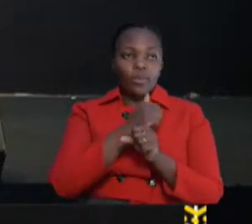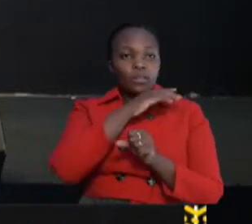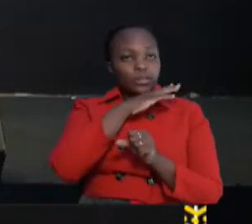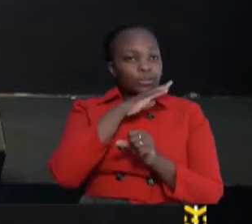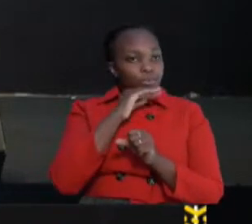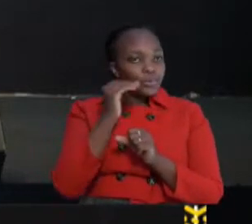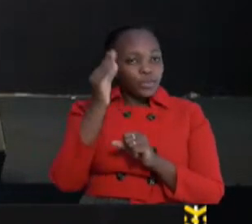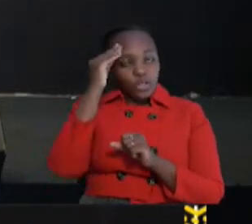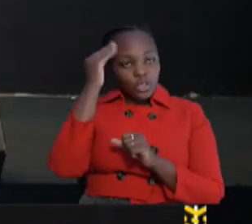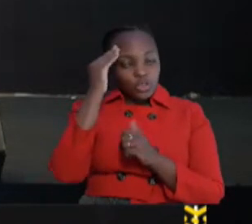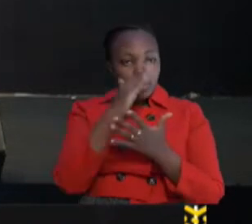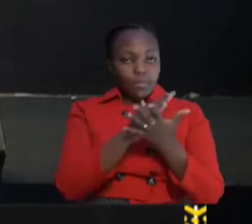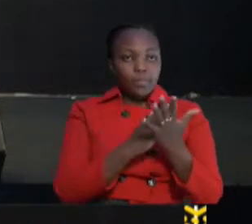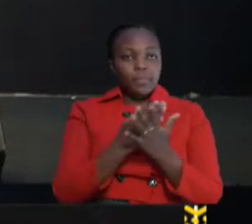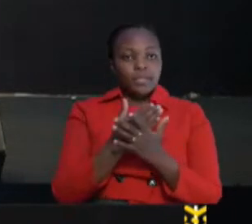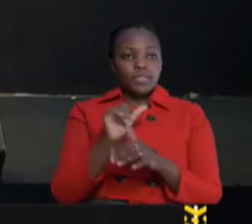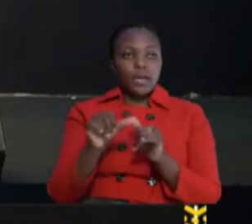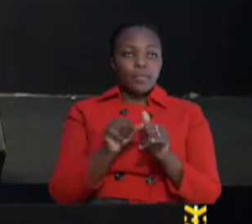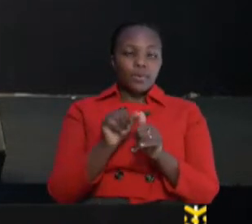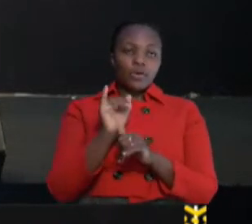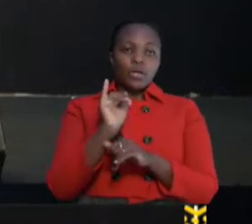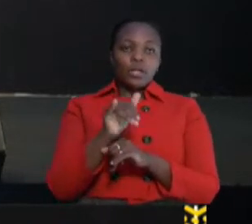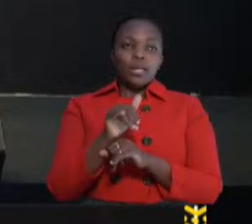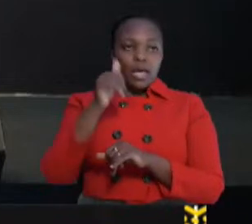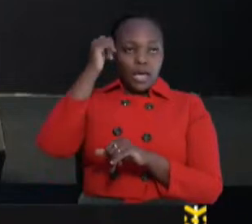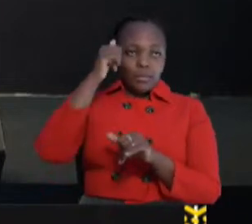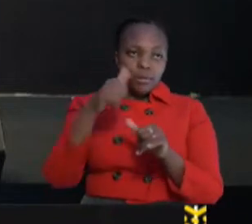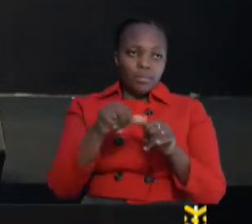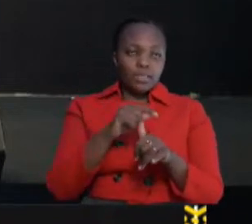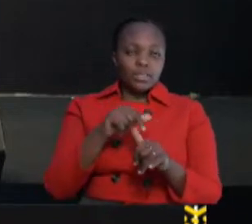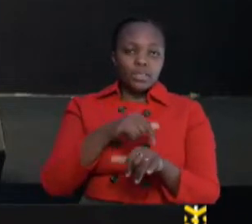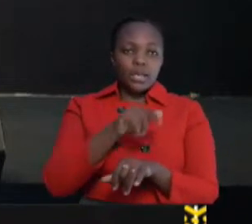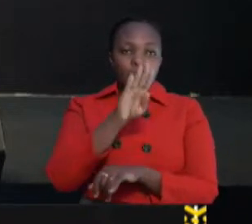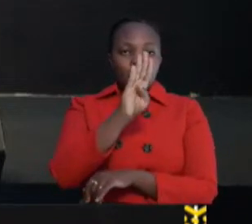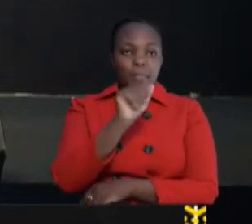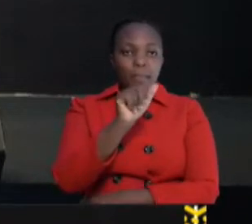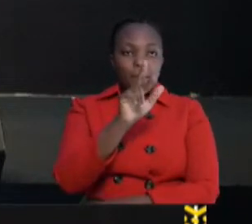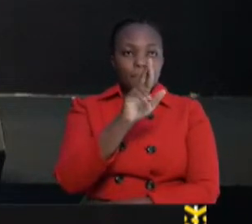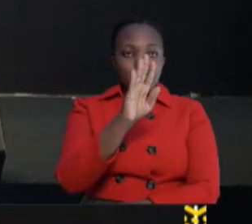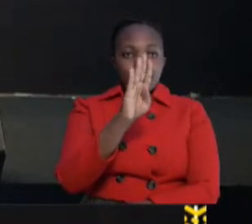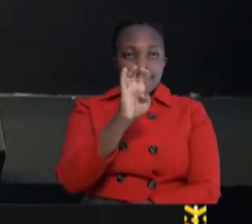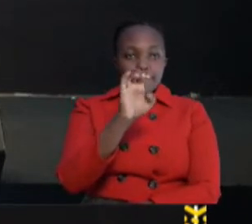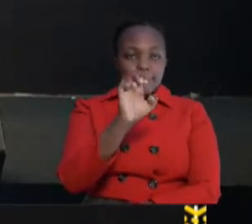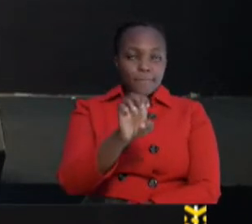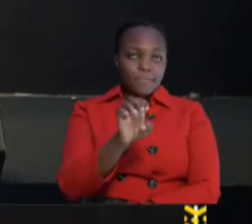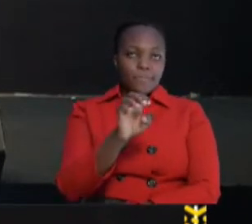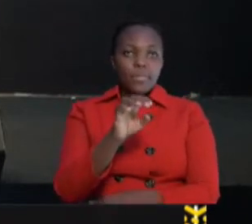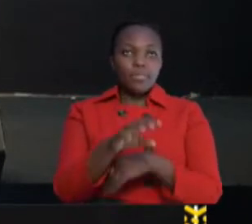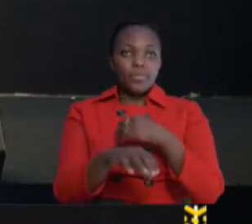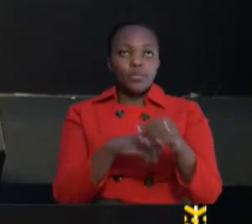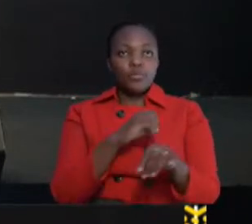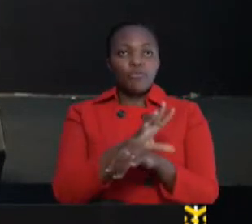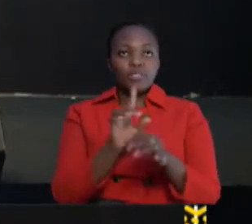remember vividly when the Barbie marketing started, there was a lot of educational content to try to explain to